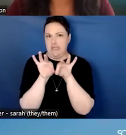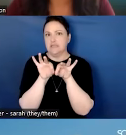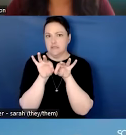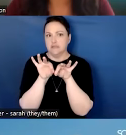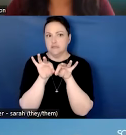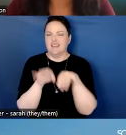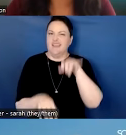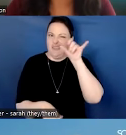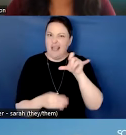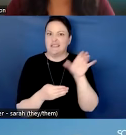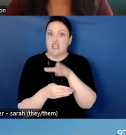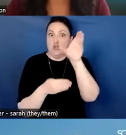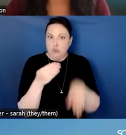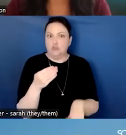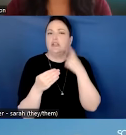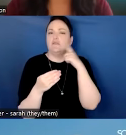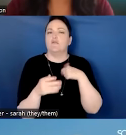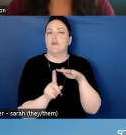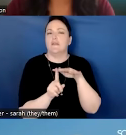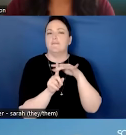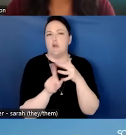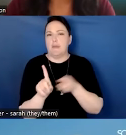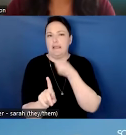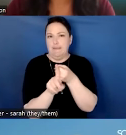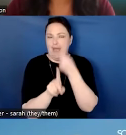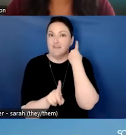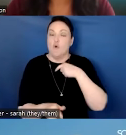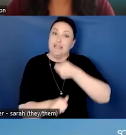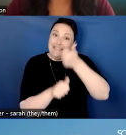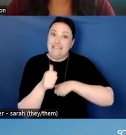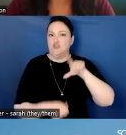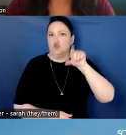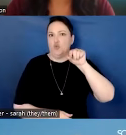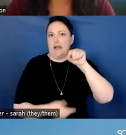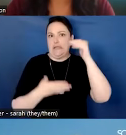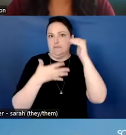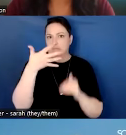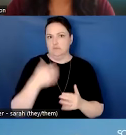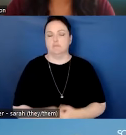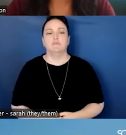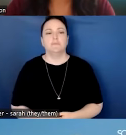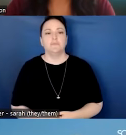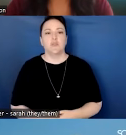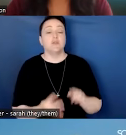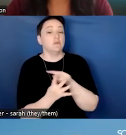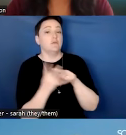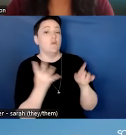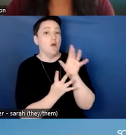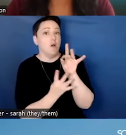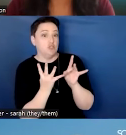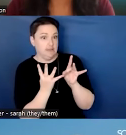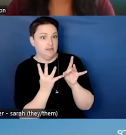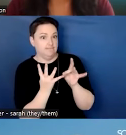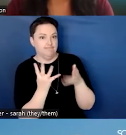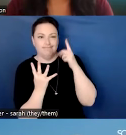what the environmental impacts are for each of those questions. So there are 4 options that we can choose from, which are shown on